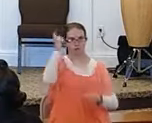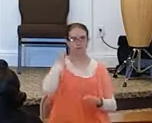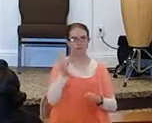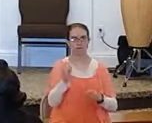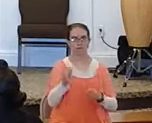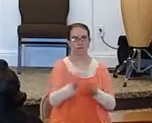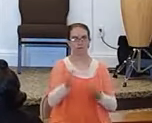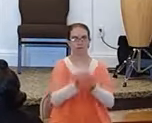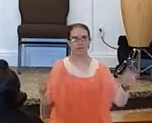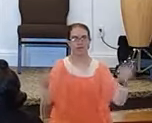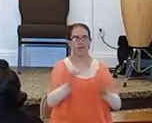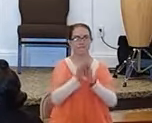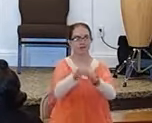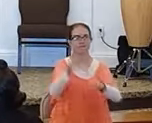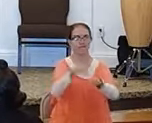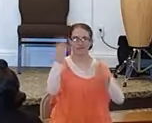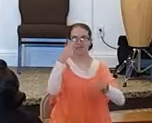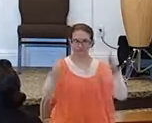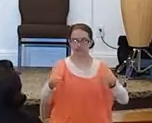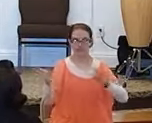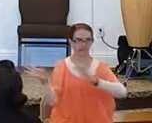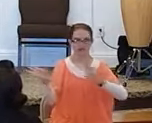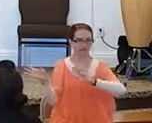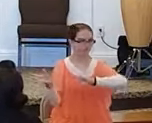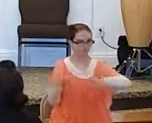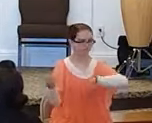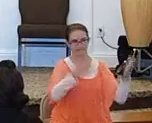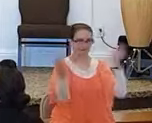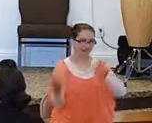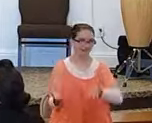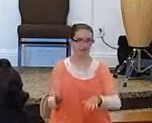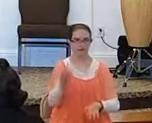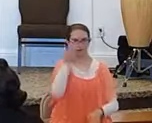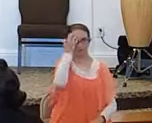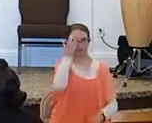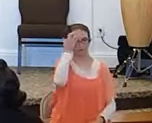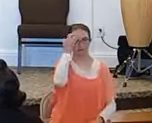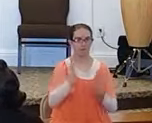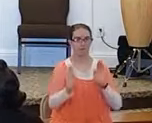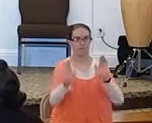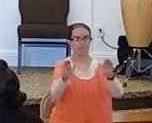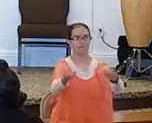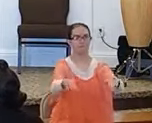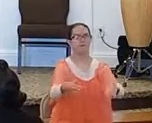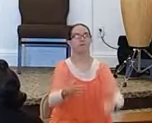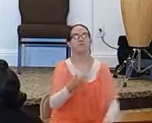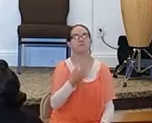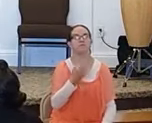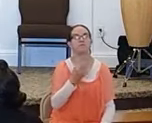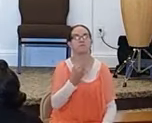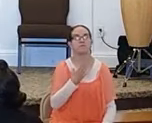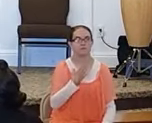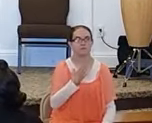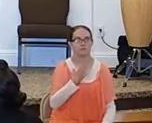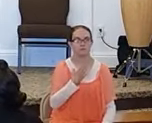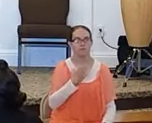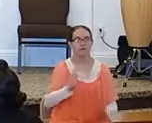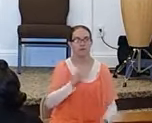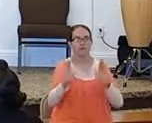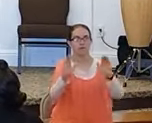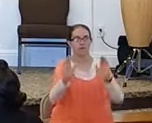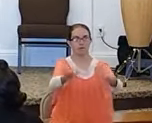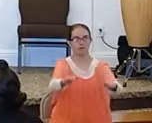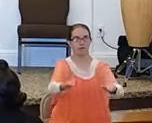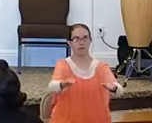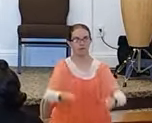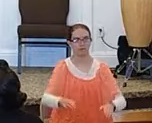of faith had said, it's over, it's dead, he's gone. We're going to bury, we're going to bury those